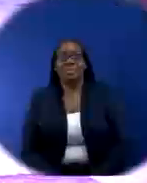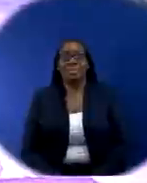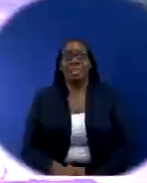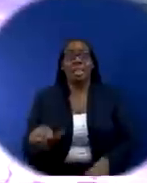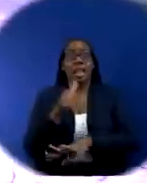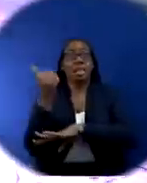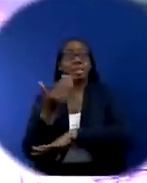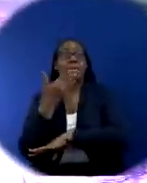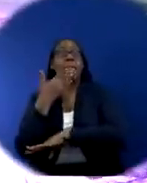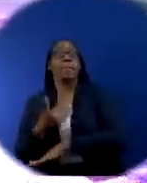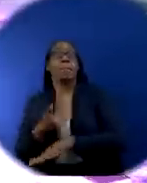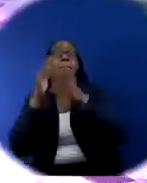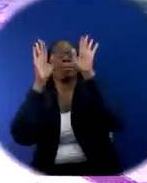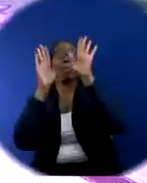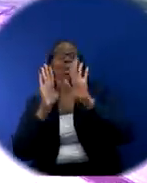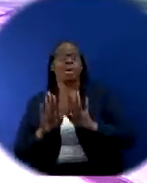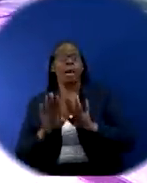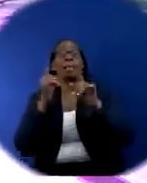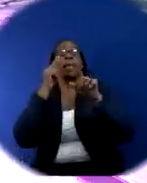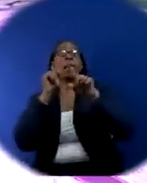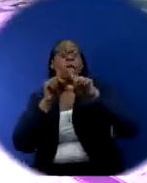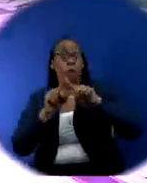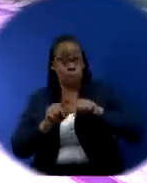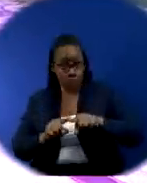Somebody ought to be grateful that he agreed.